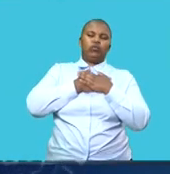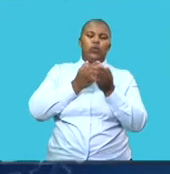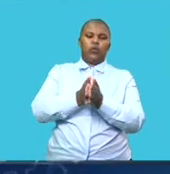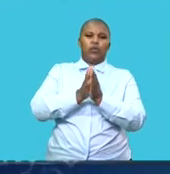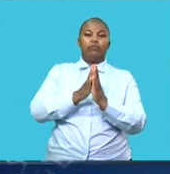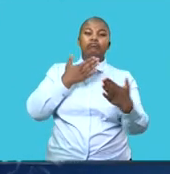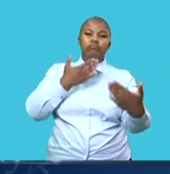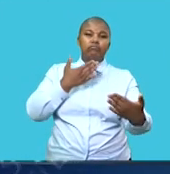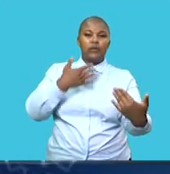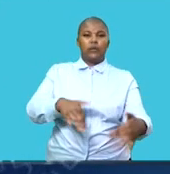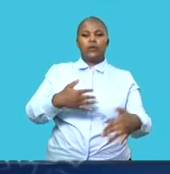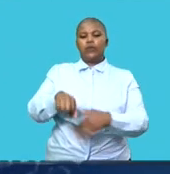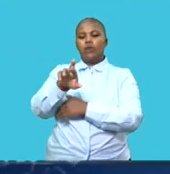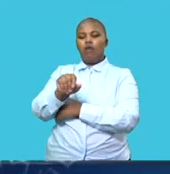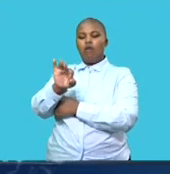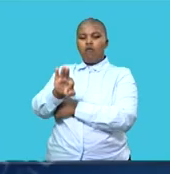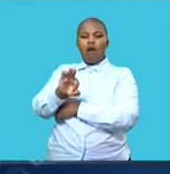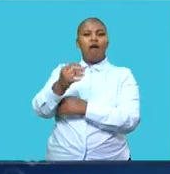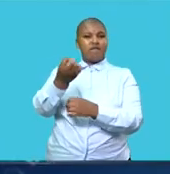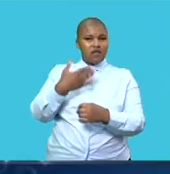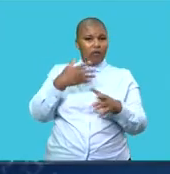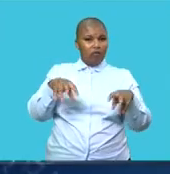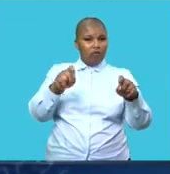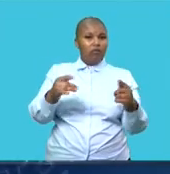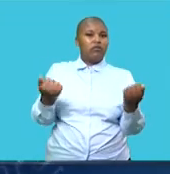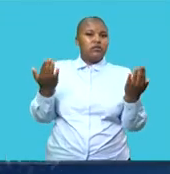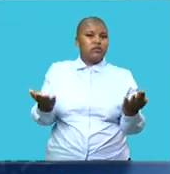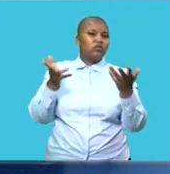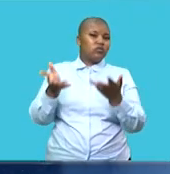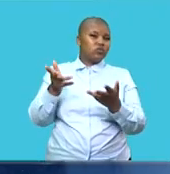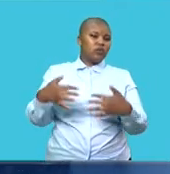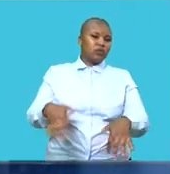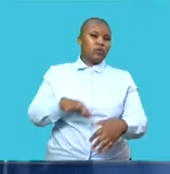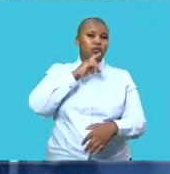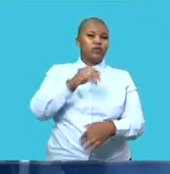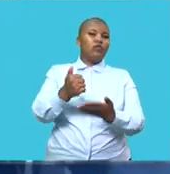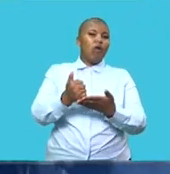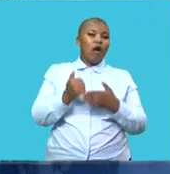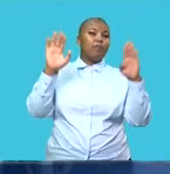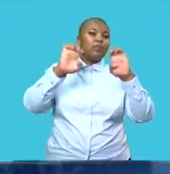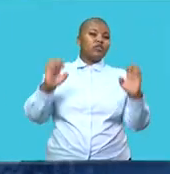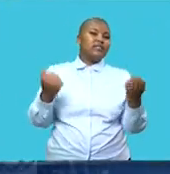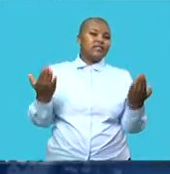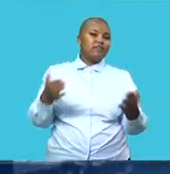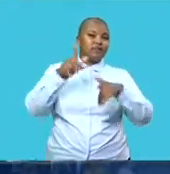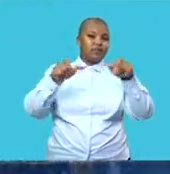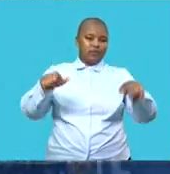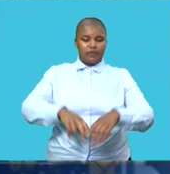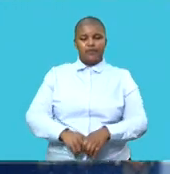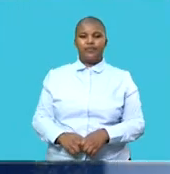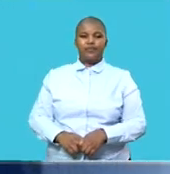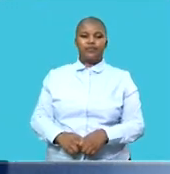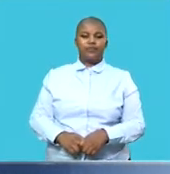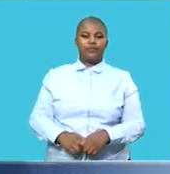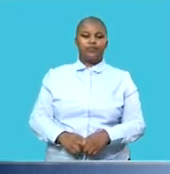a hlwaileng ha itlile o tswela bakudi le baagi ka kakaretso mosola phumantshong ya ditshebeletso tsa bophelo bo botle. Re